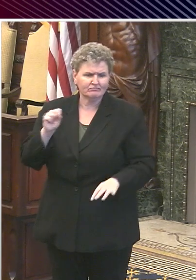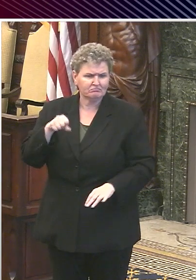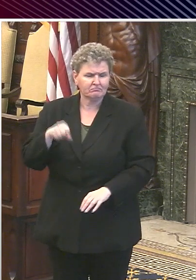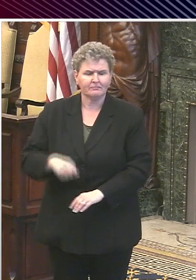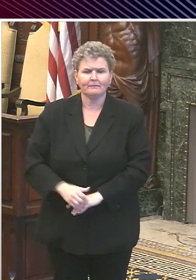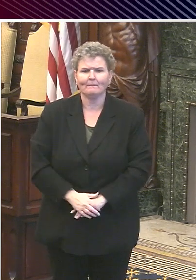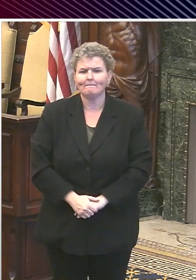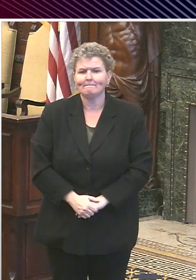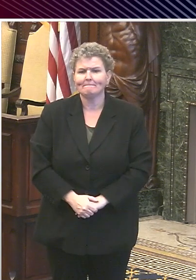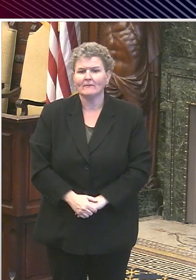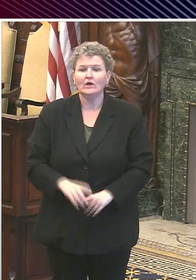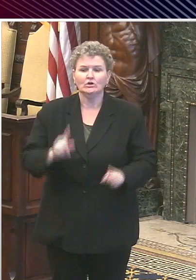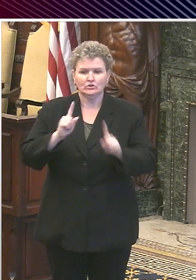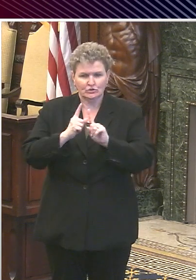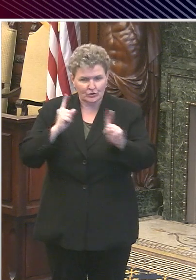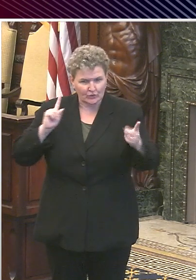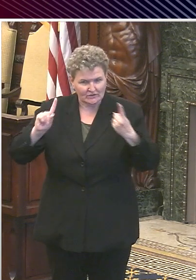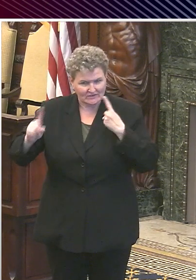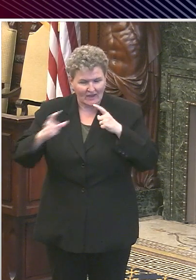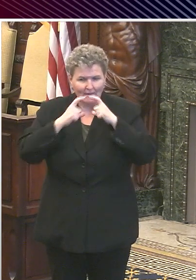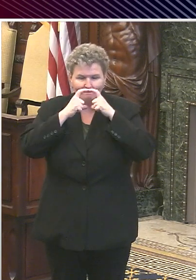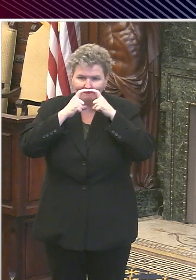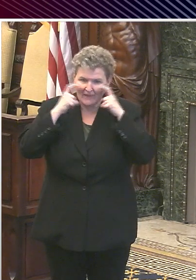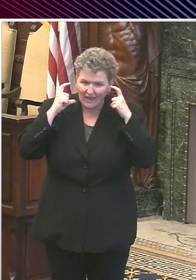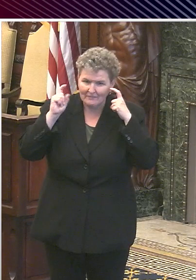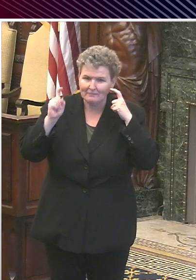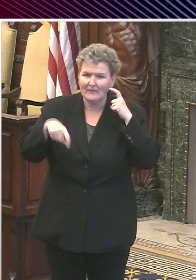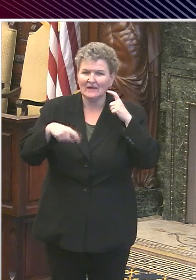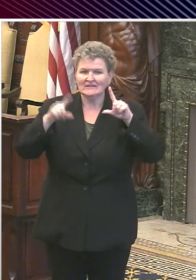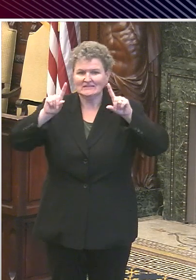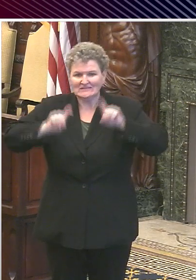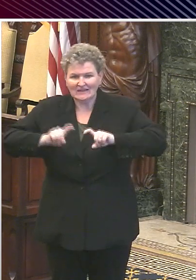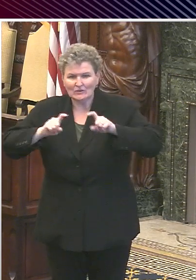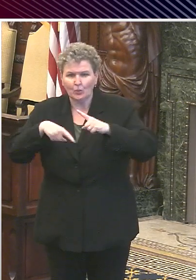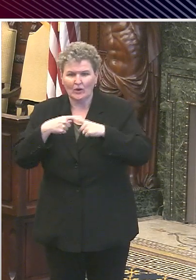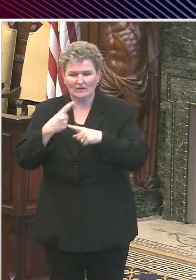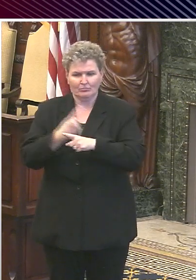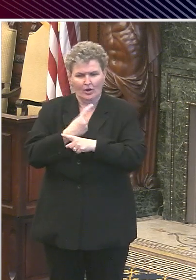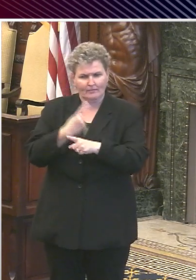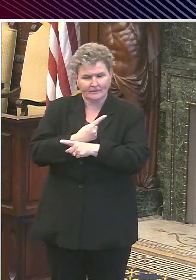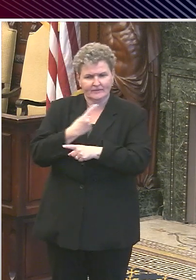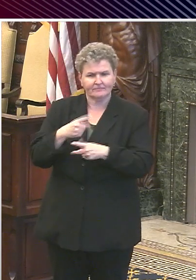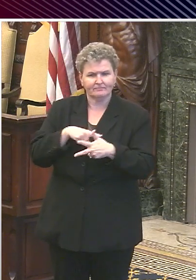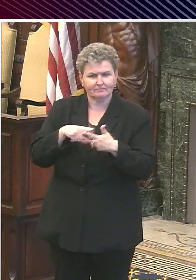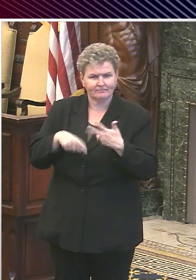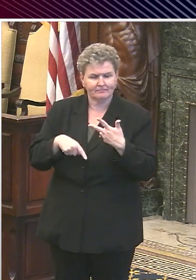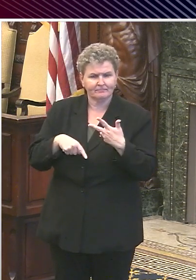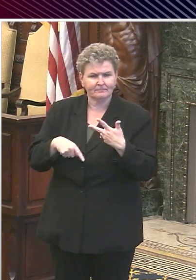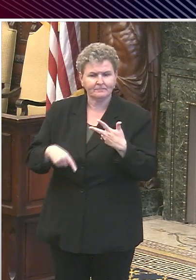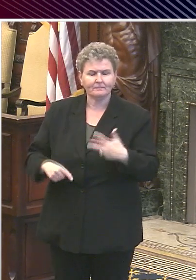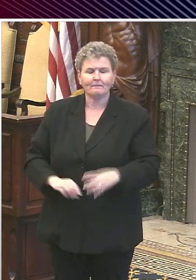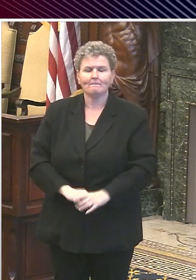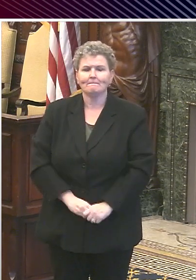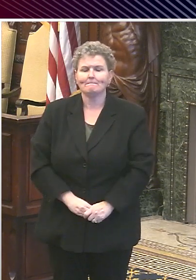social distancing and masking and testing where appropriate. And those are going to be applied to anybody who goes into a shelter.